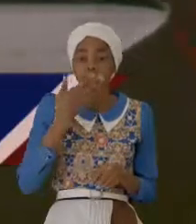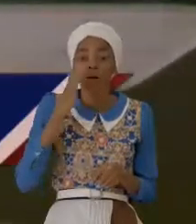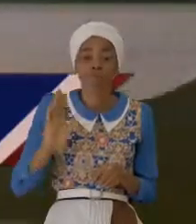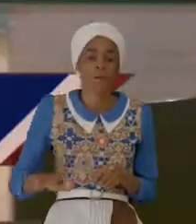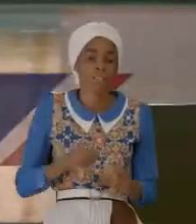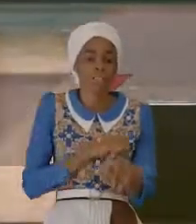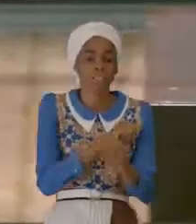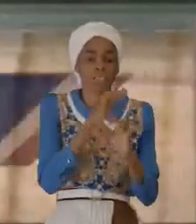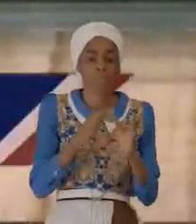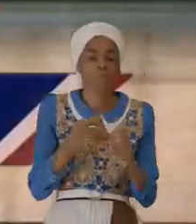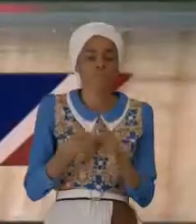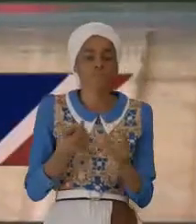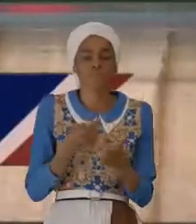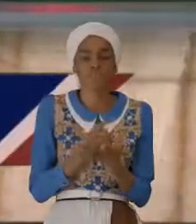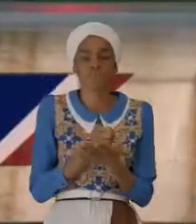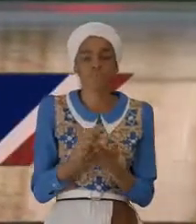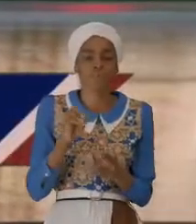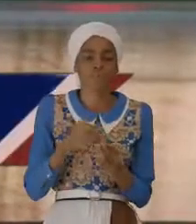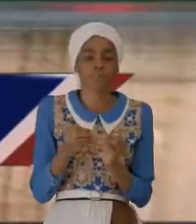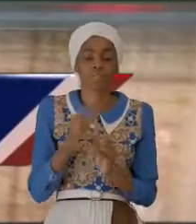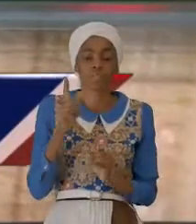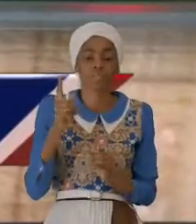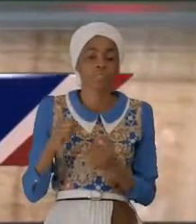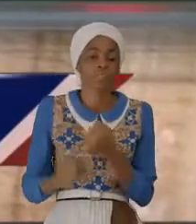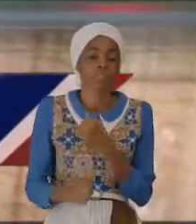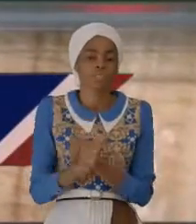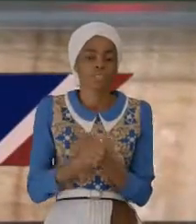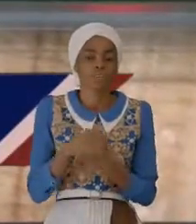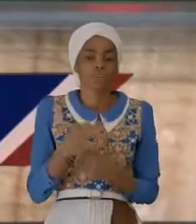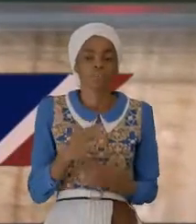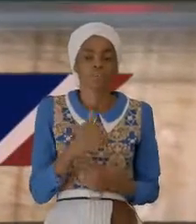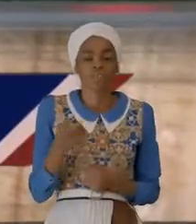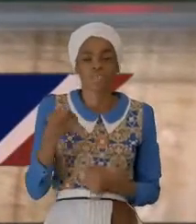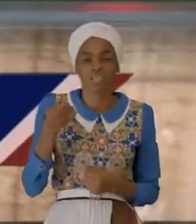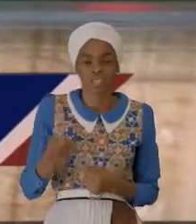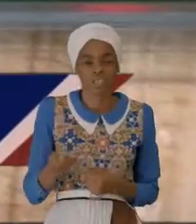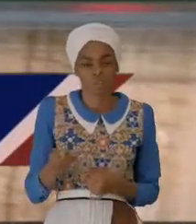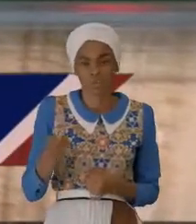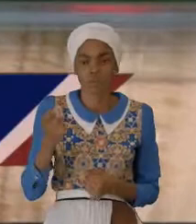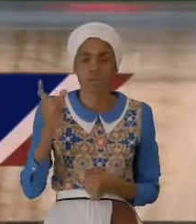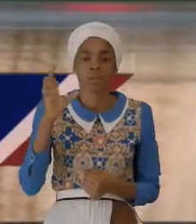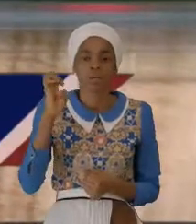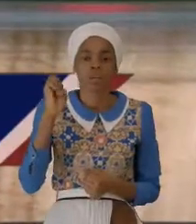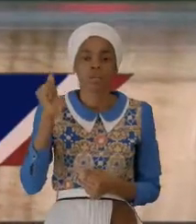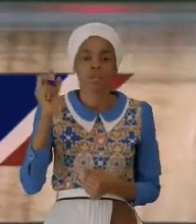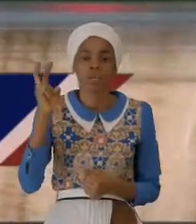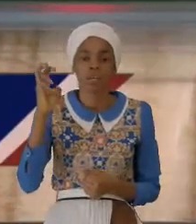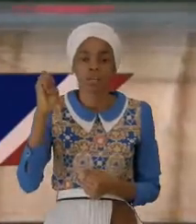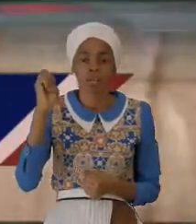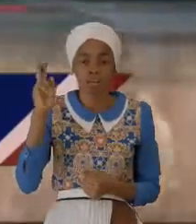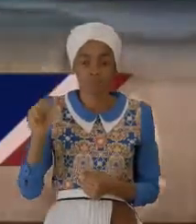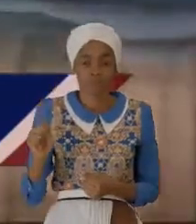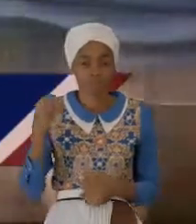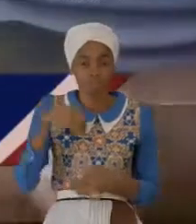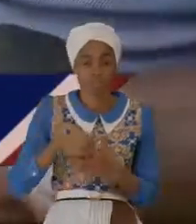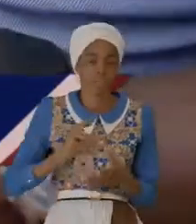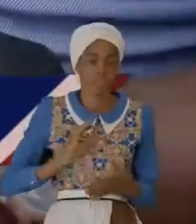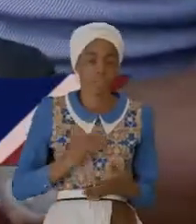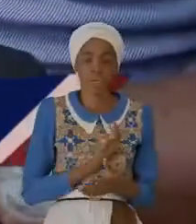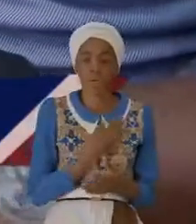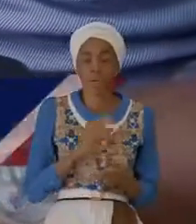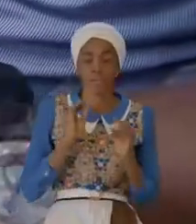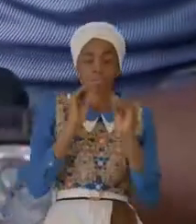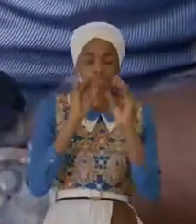the danger of a nature level in our teaching come to number one